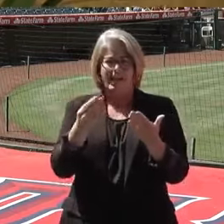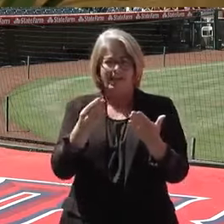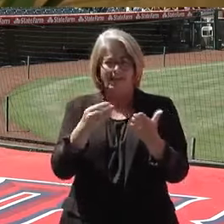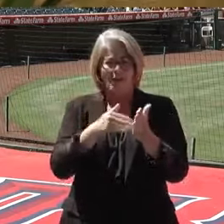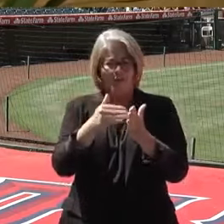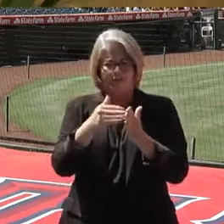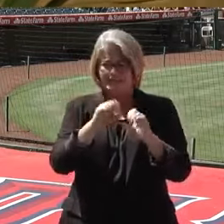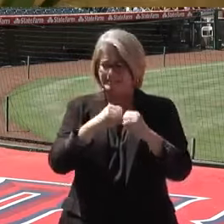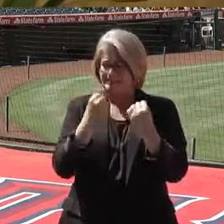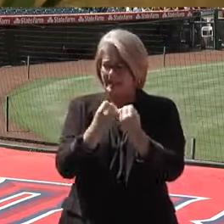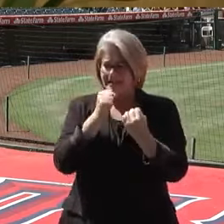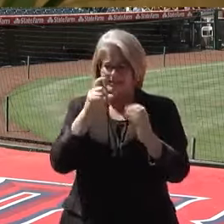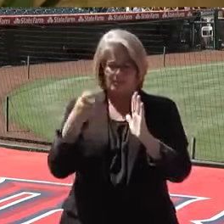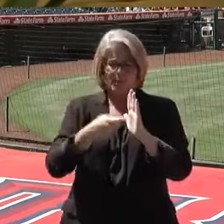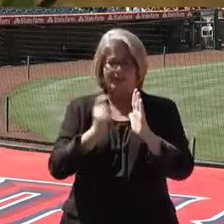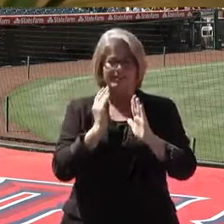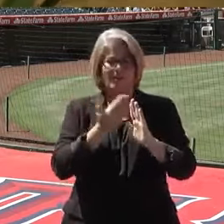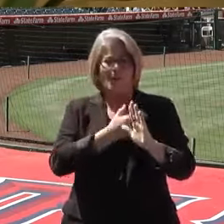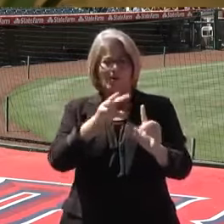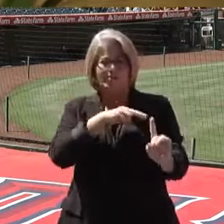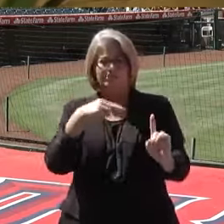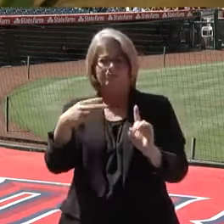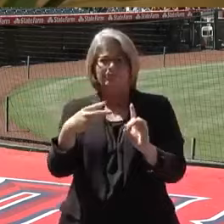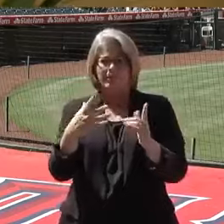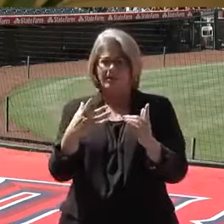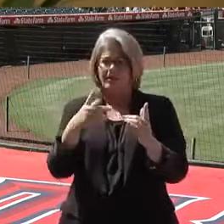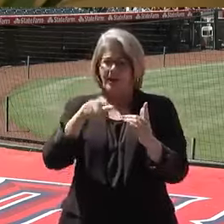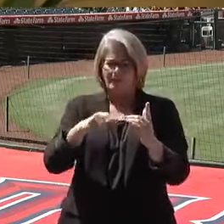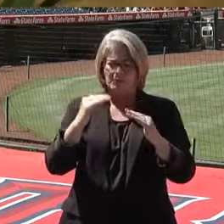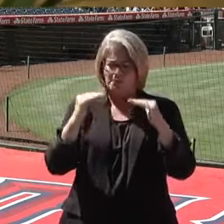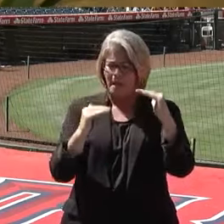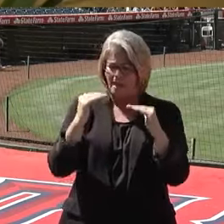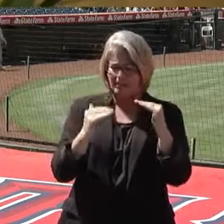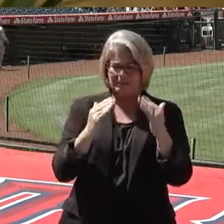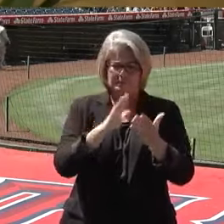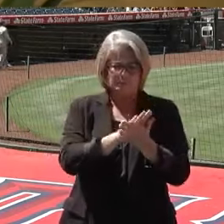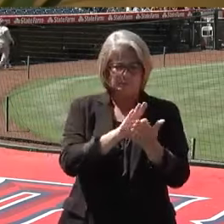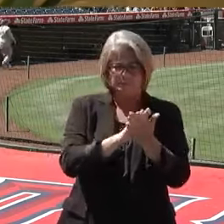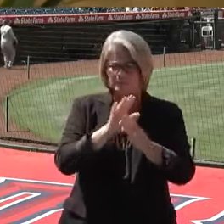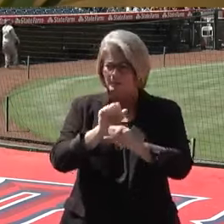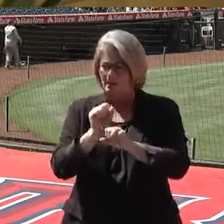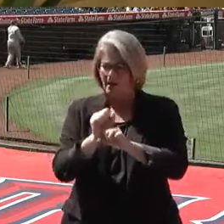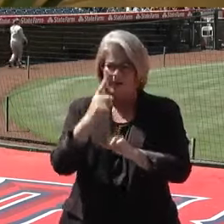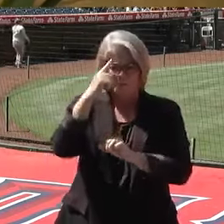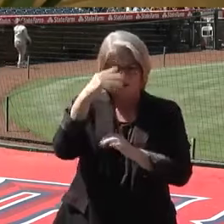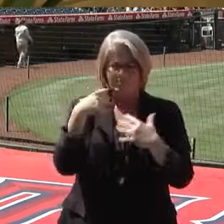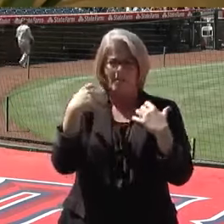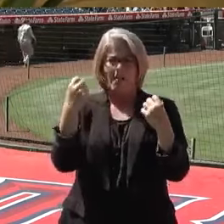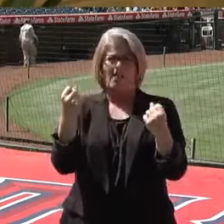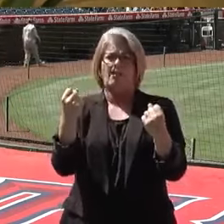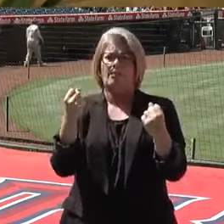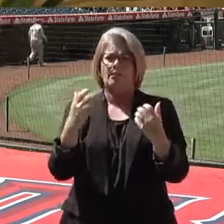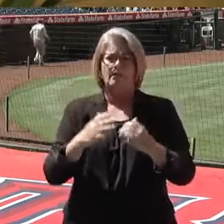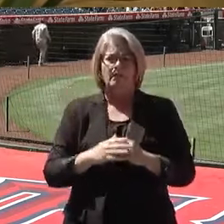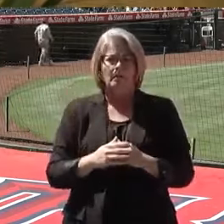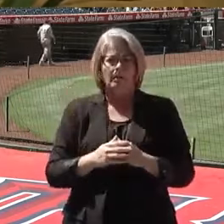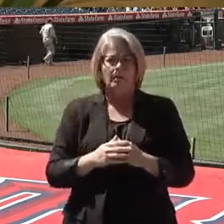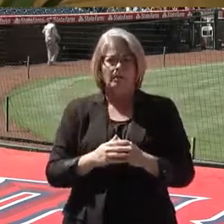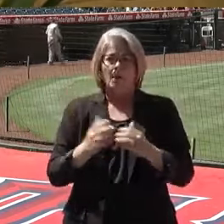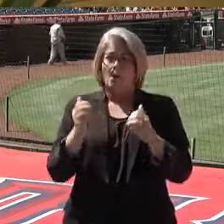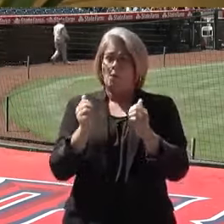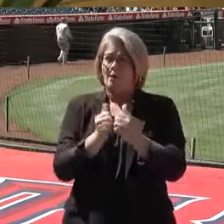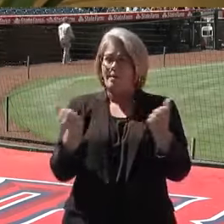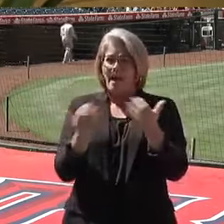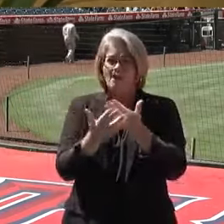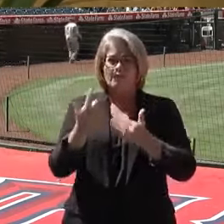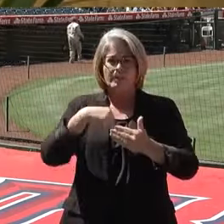on top of managing the delicate balance of work, school, and mental health. Despite the difficulties we had to endure here at Long Beach State, we learned